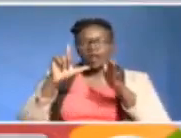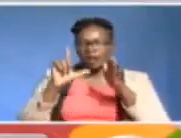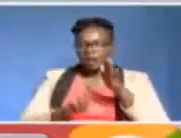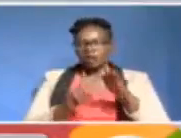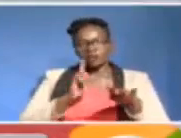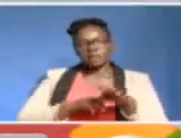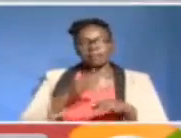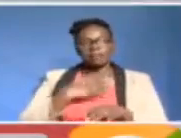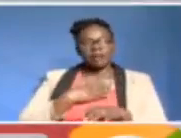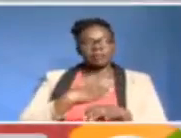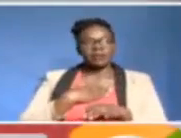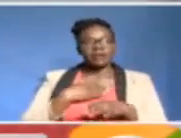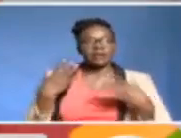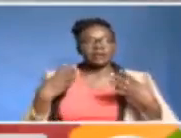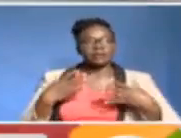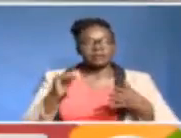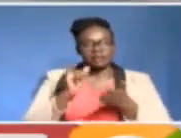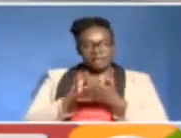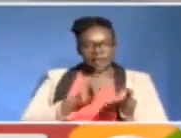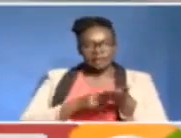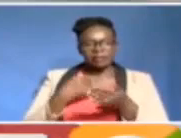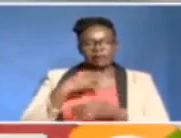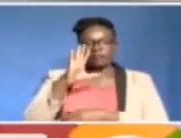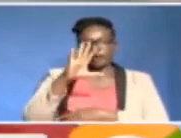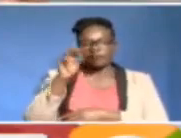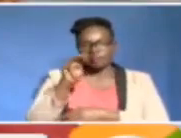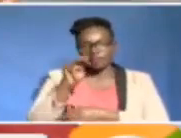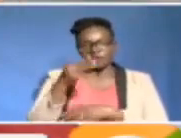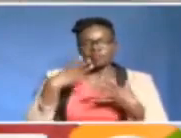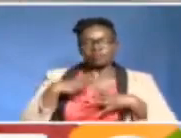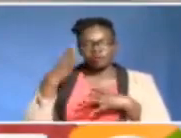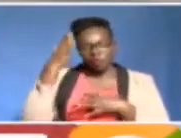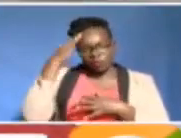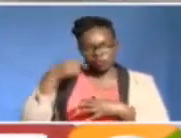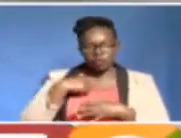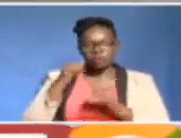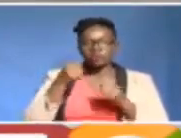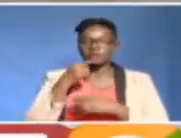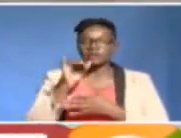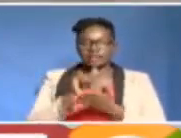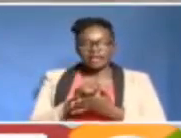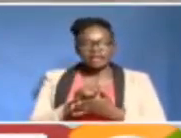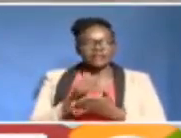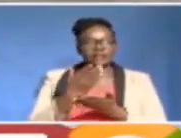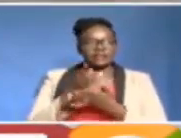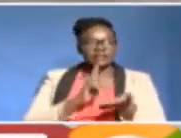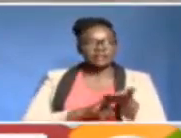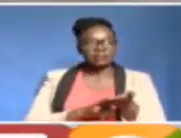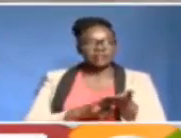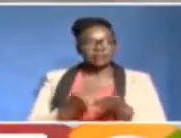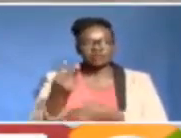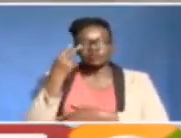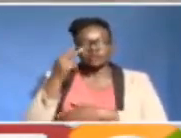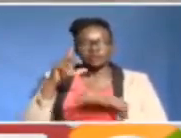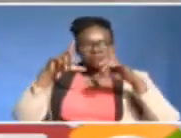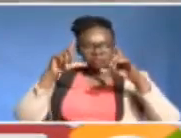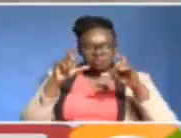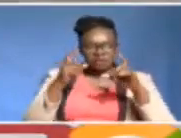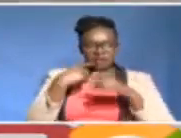was conned 5 million at a shopping town. People who know me would say that. And you know, sometimes the way they see me being pictured, they're like, hey,